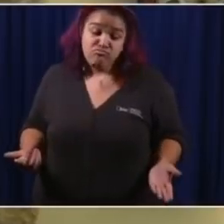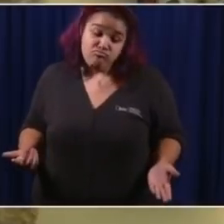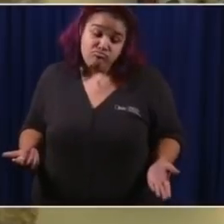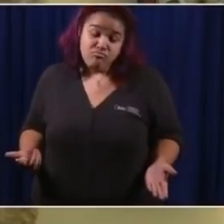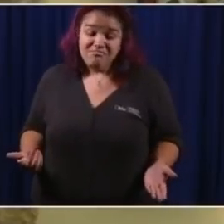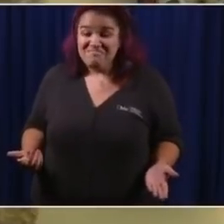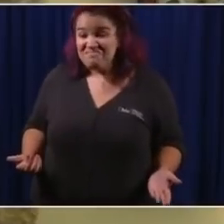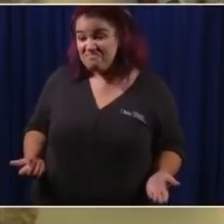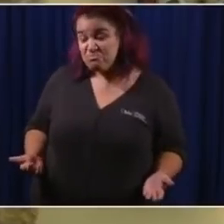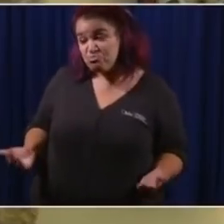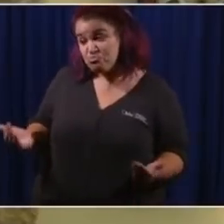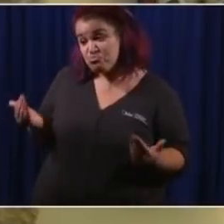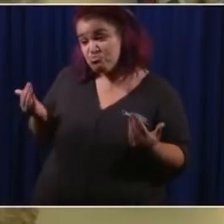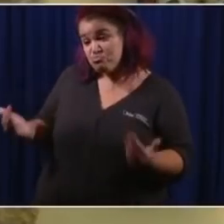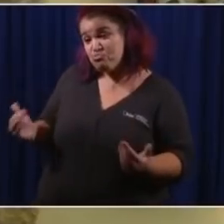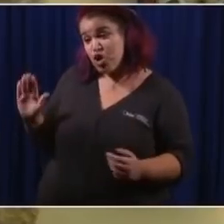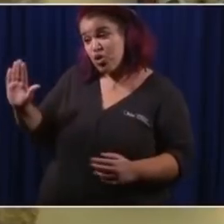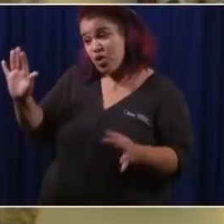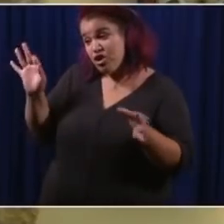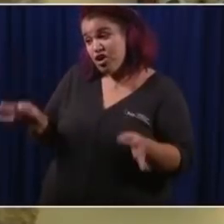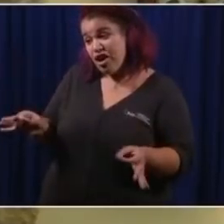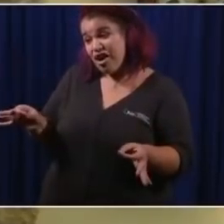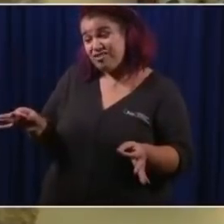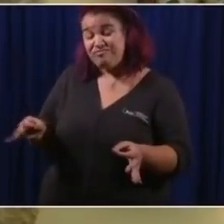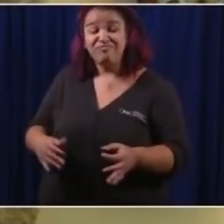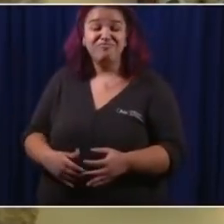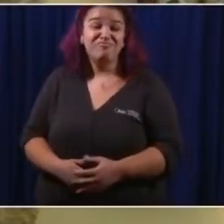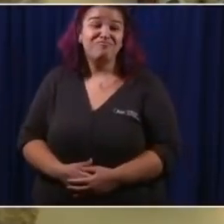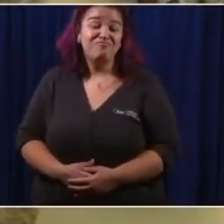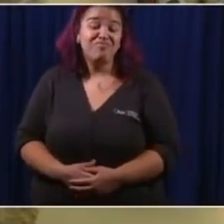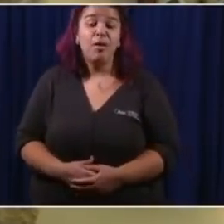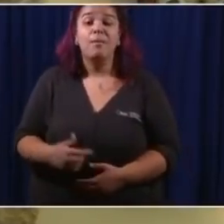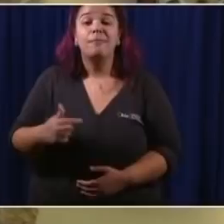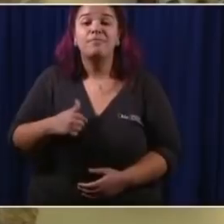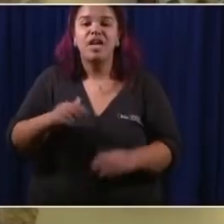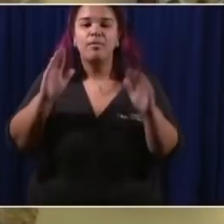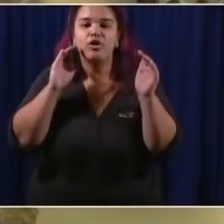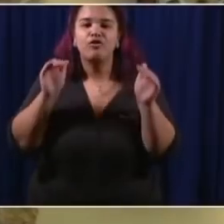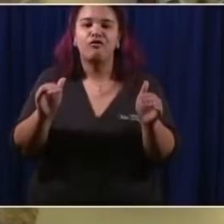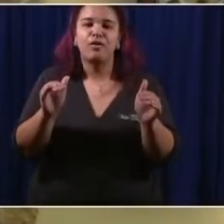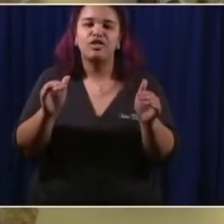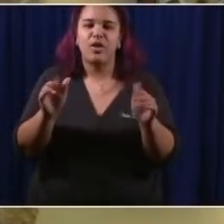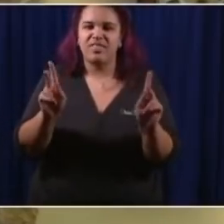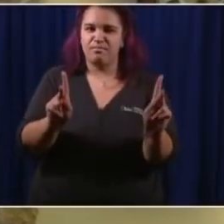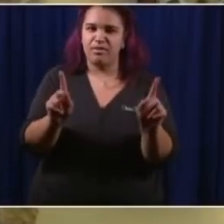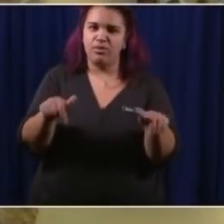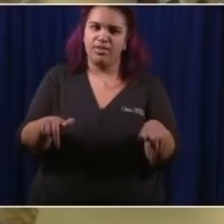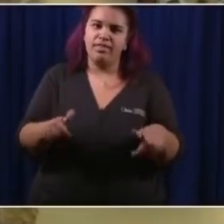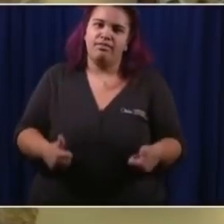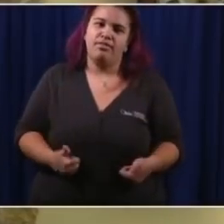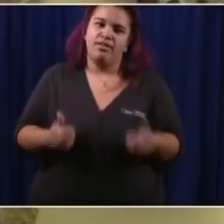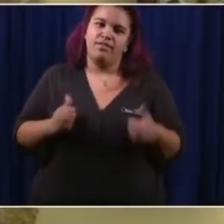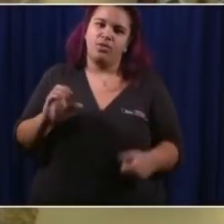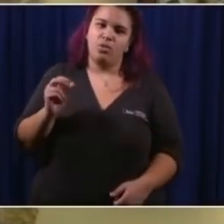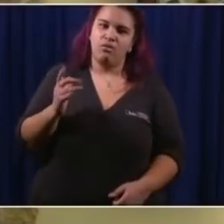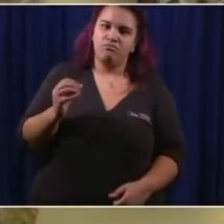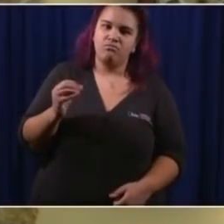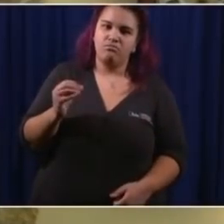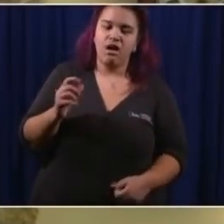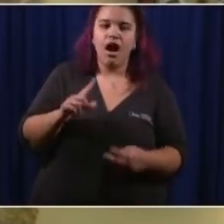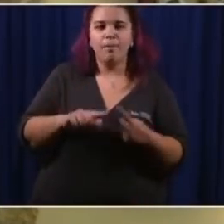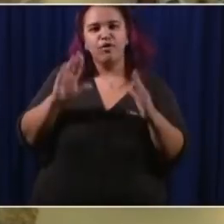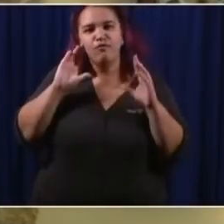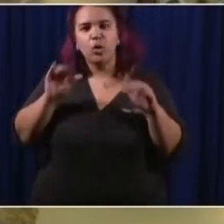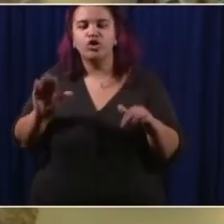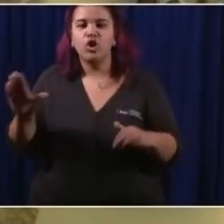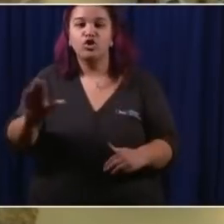their call. But I'm going to focus on Ohioans, our lives. I'm going to focus on our freedoms. I'm going to